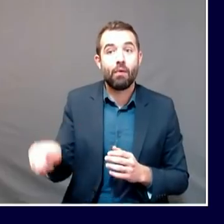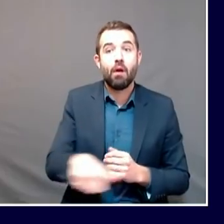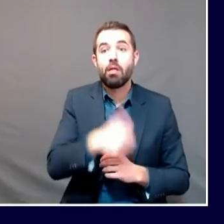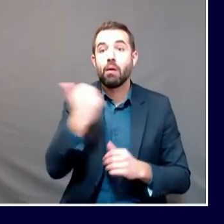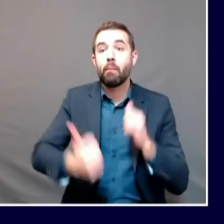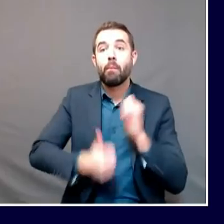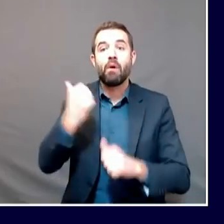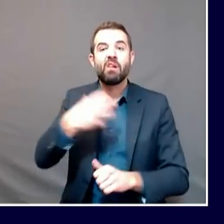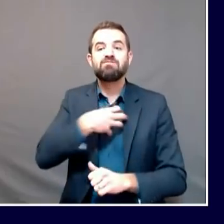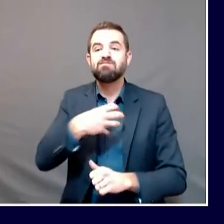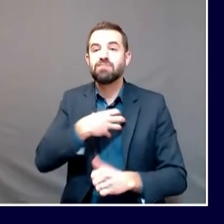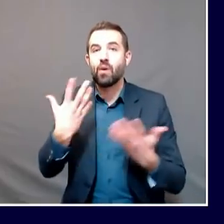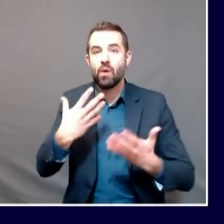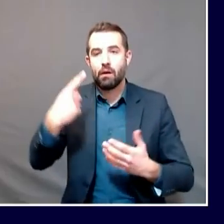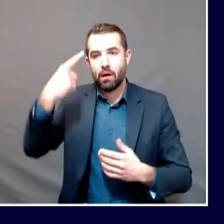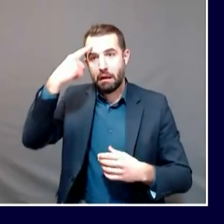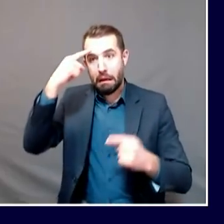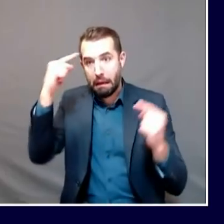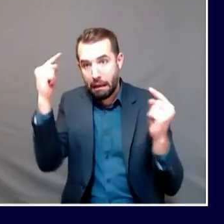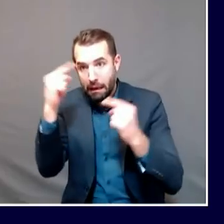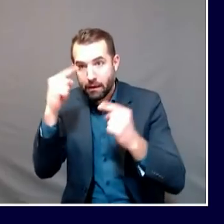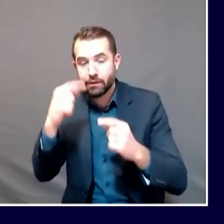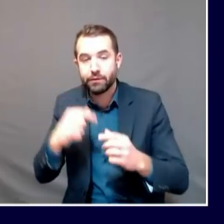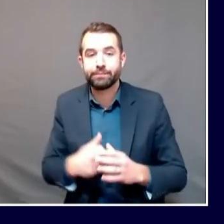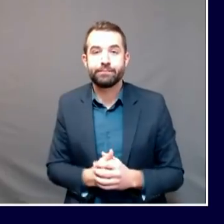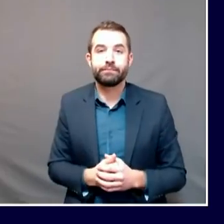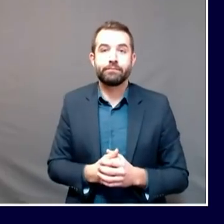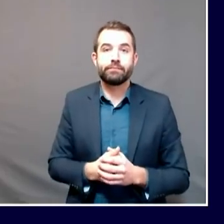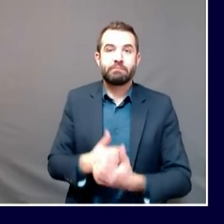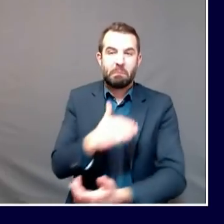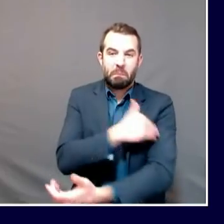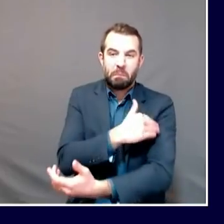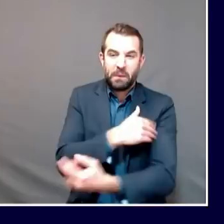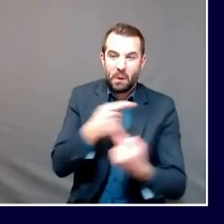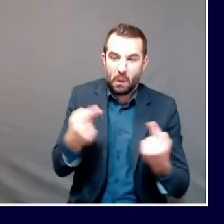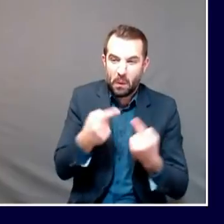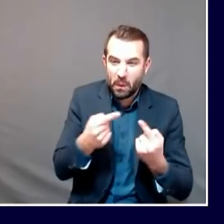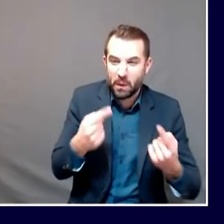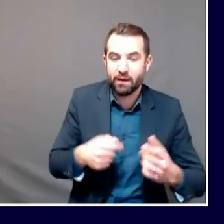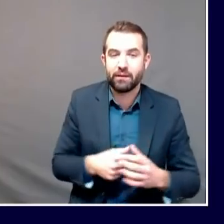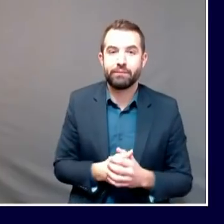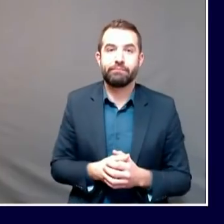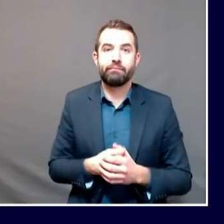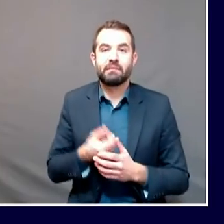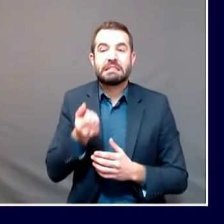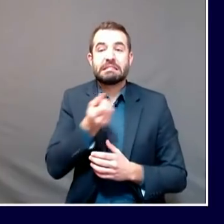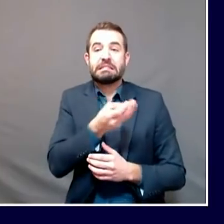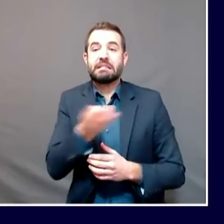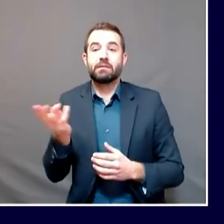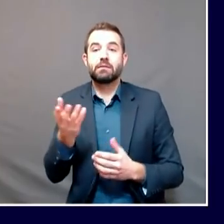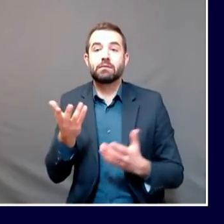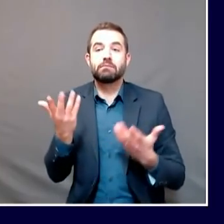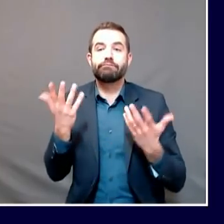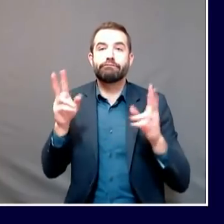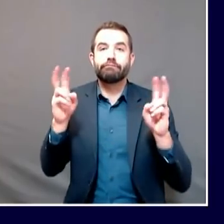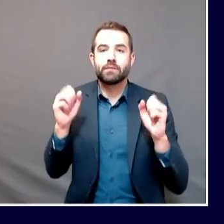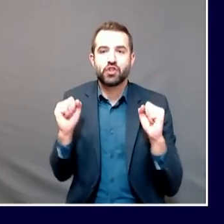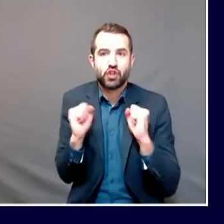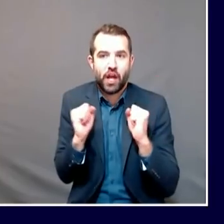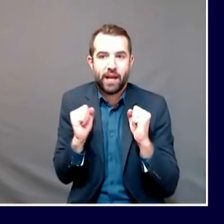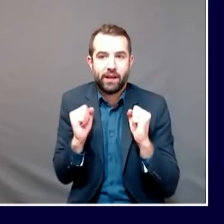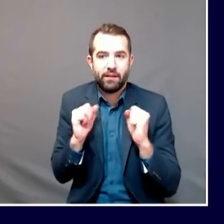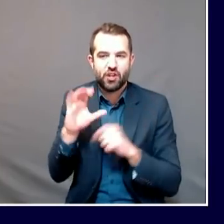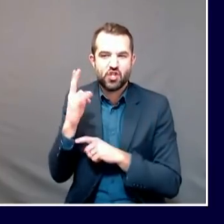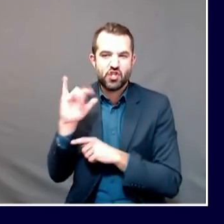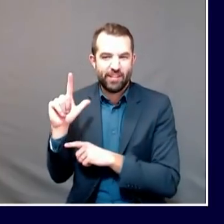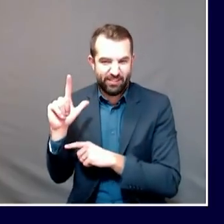even things like chills. Another question that I get a lot is, can the Pfizer vaccine or the Moderna